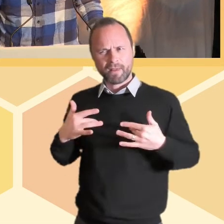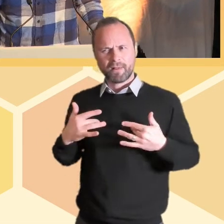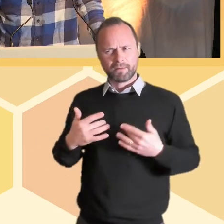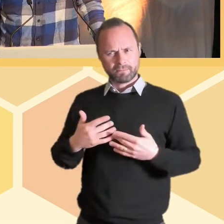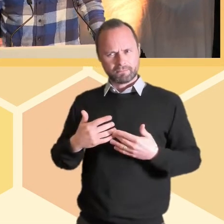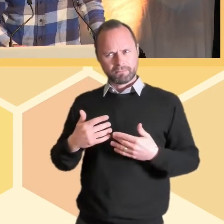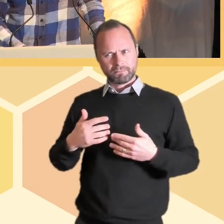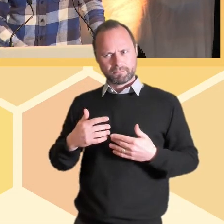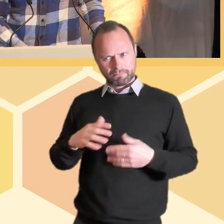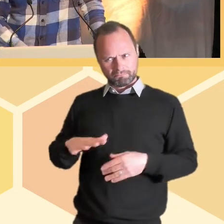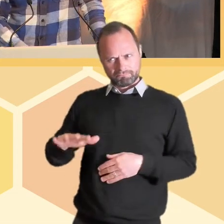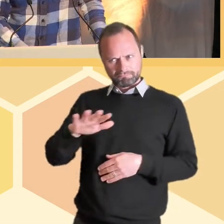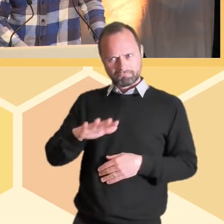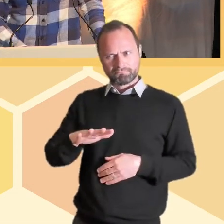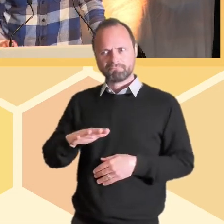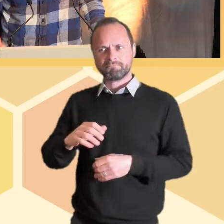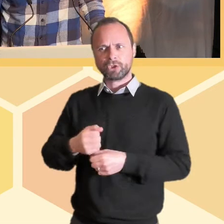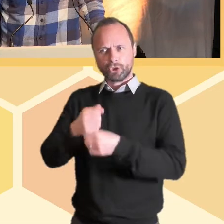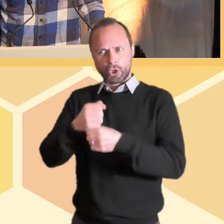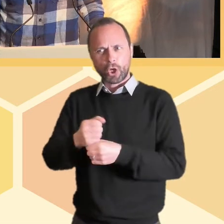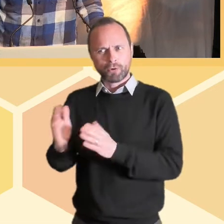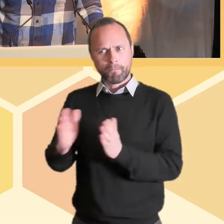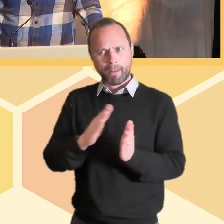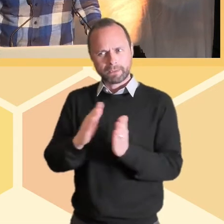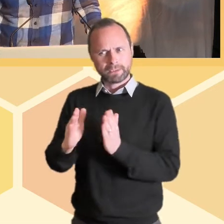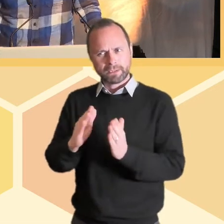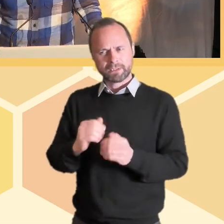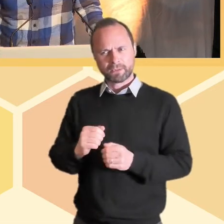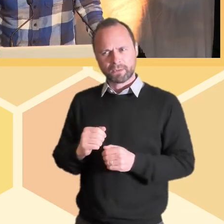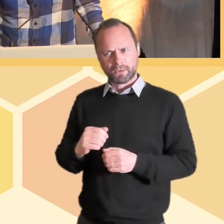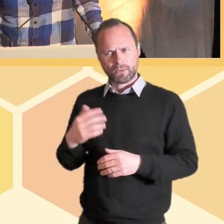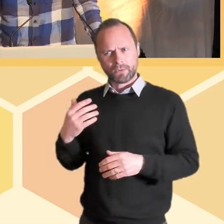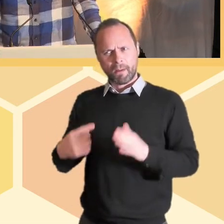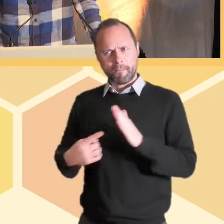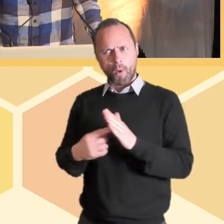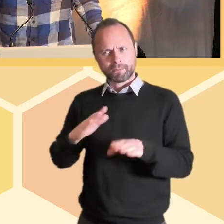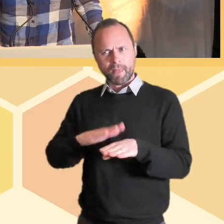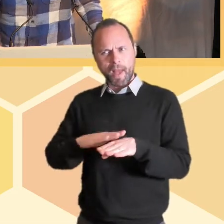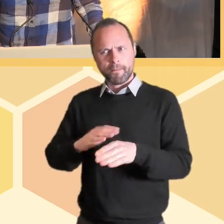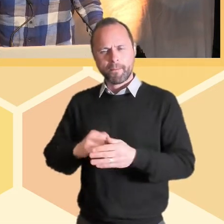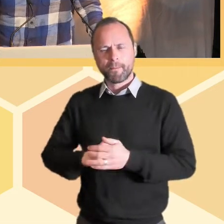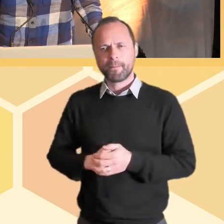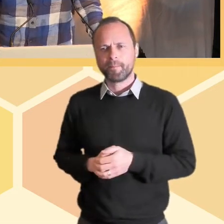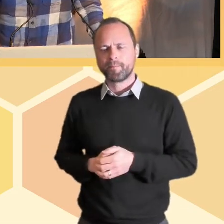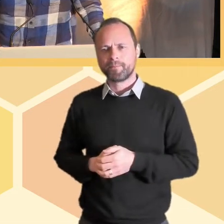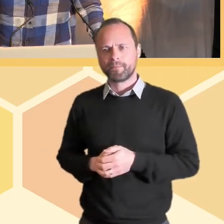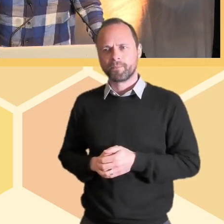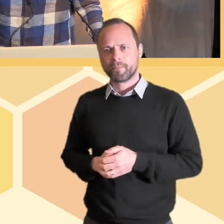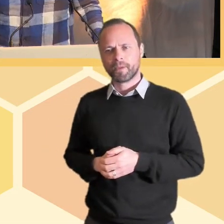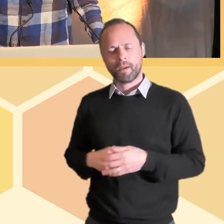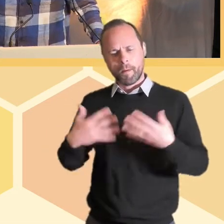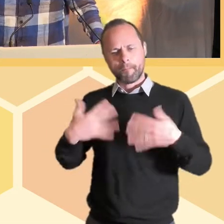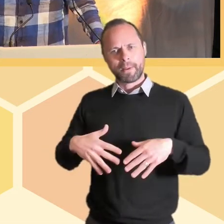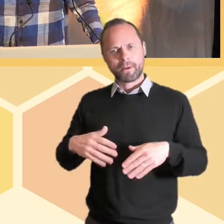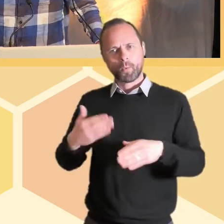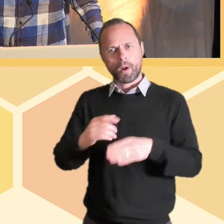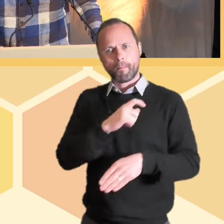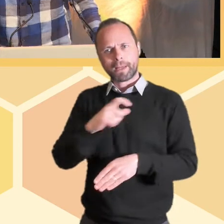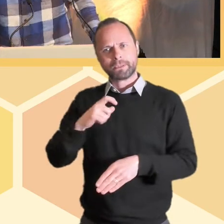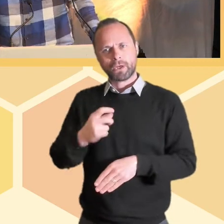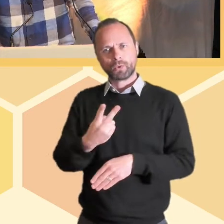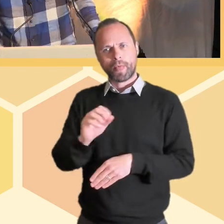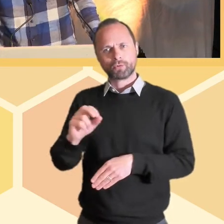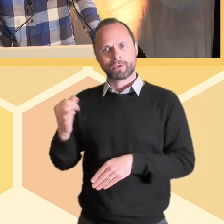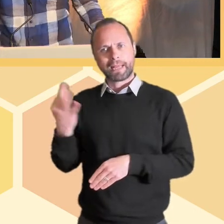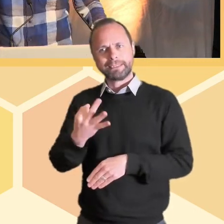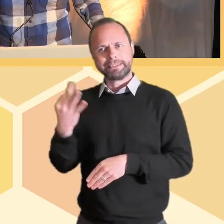and especially the Baptist church. I'm a pioneer minister in Poole, and I've been there since 2018. And when I moved, there were